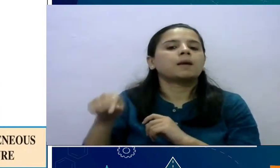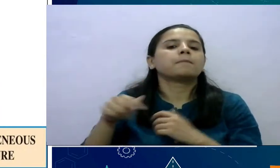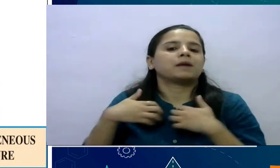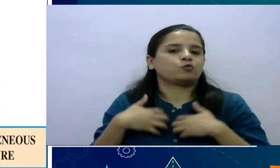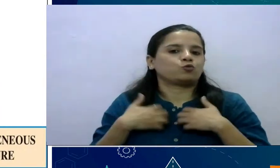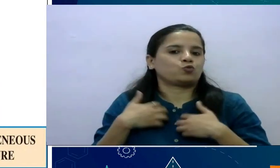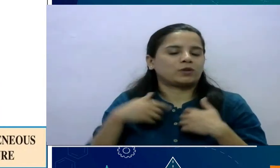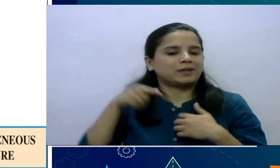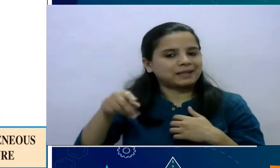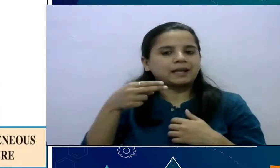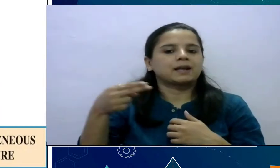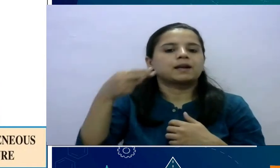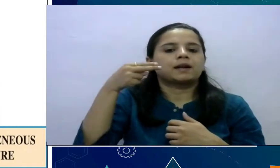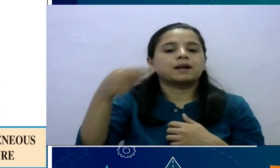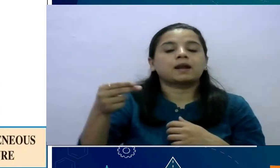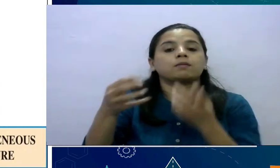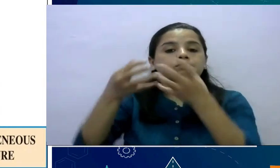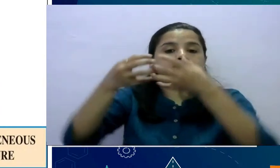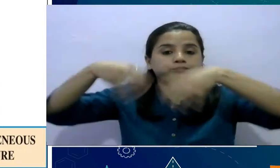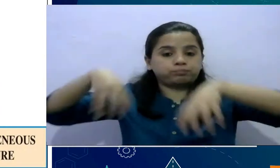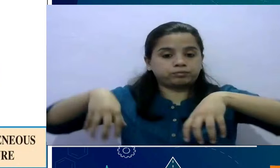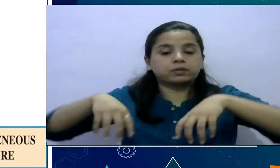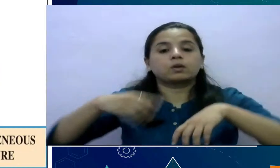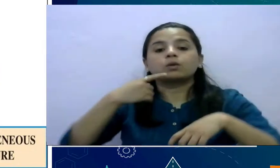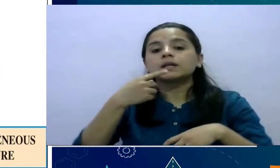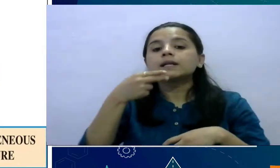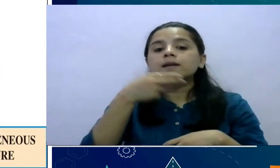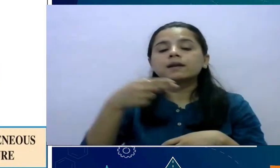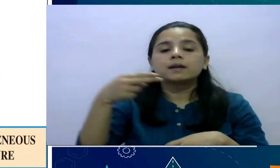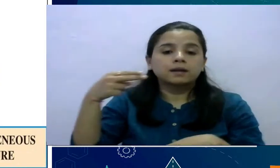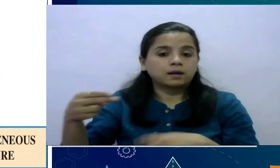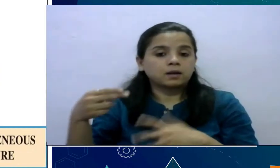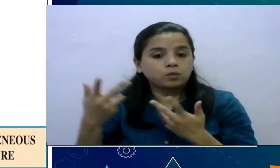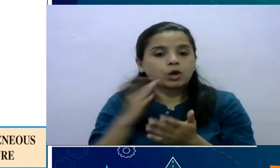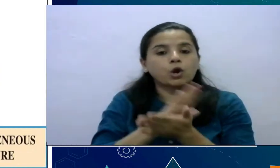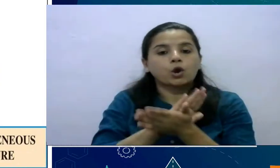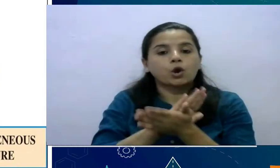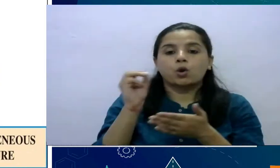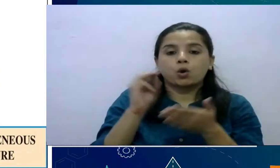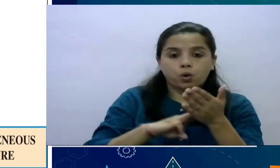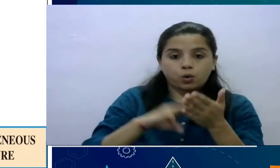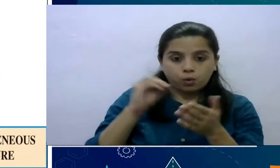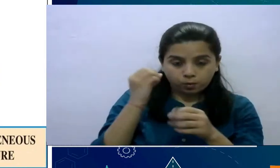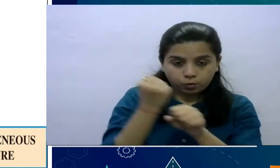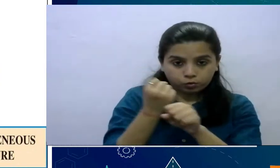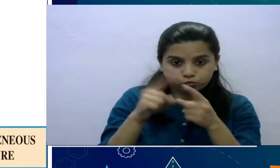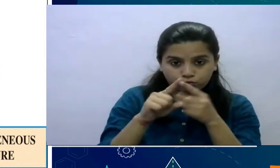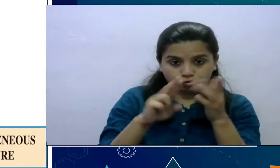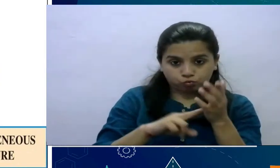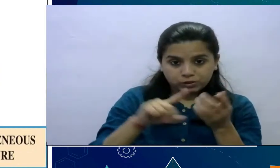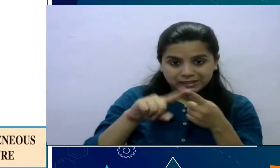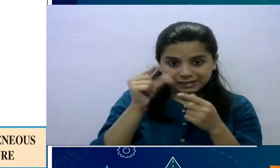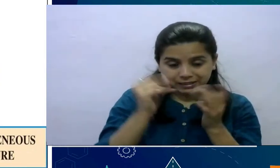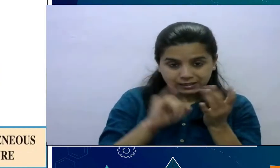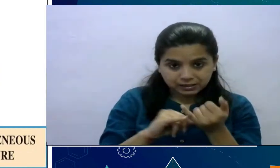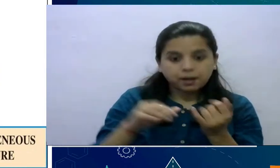which is further categorized or named as homogeneous mixture and heterogeneous mixture.